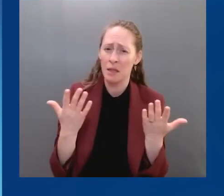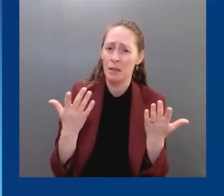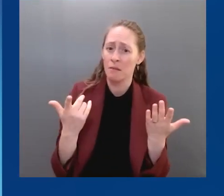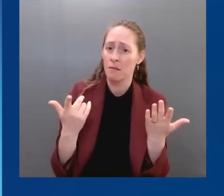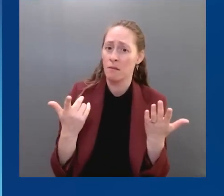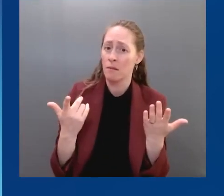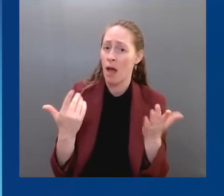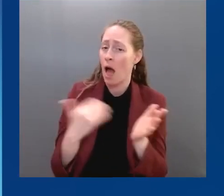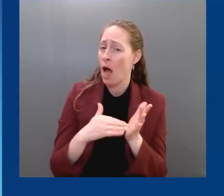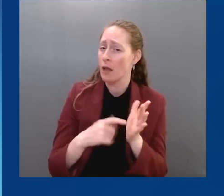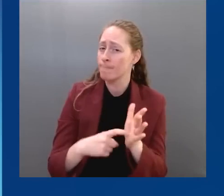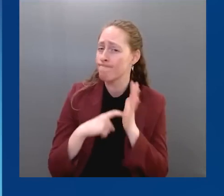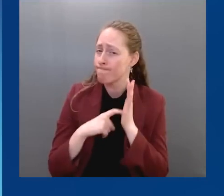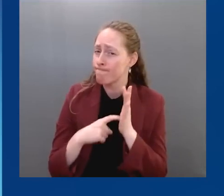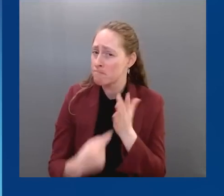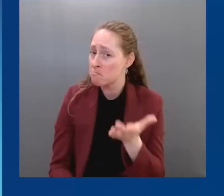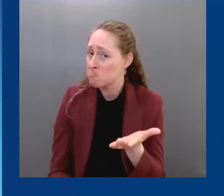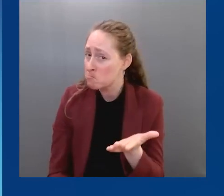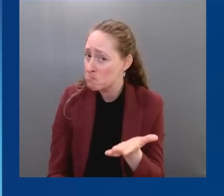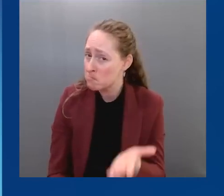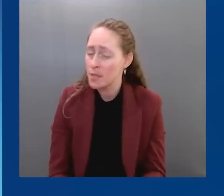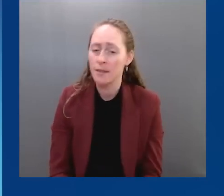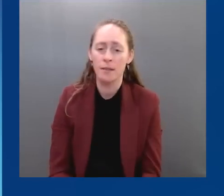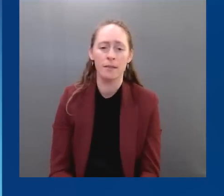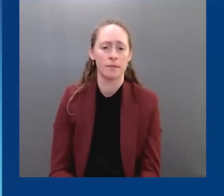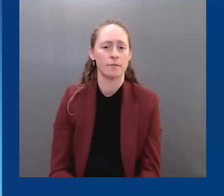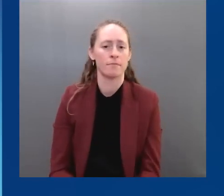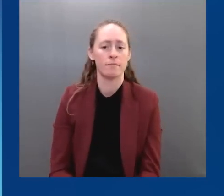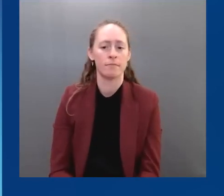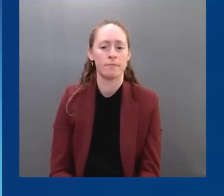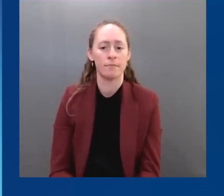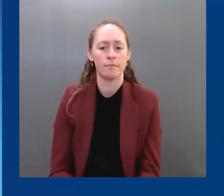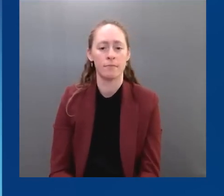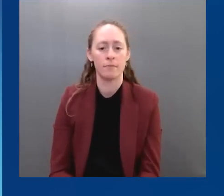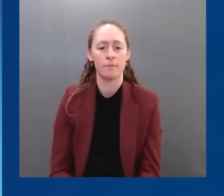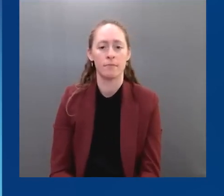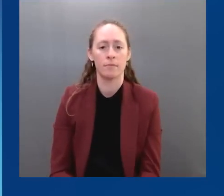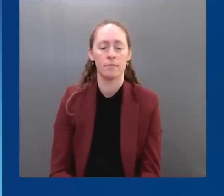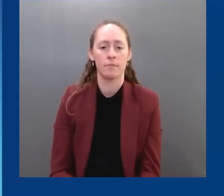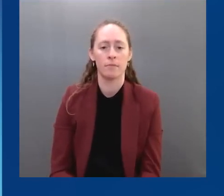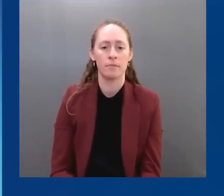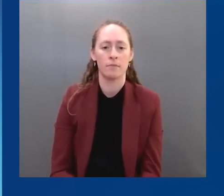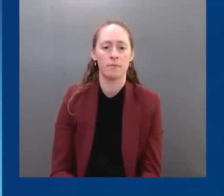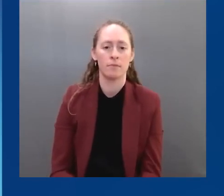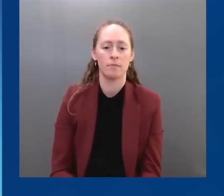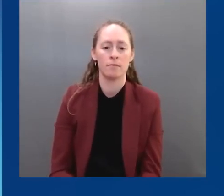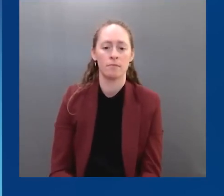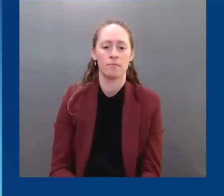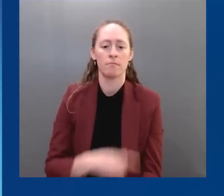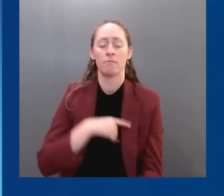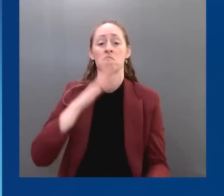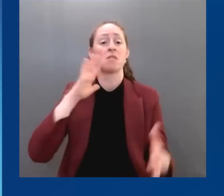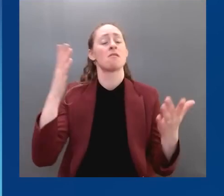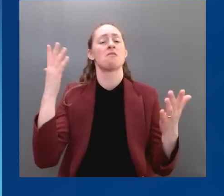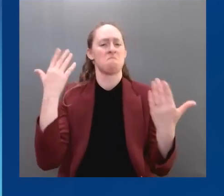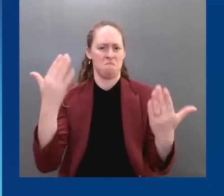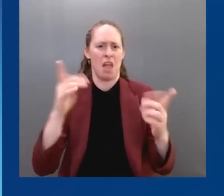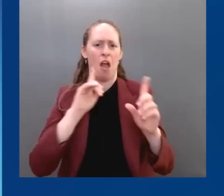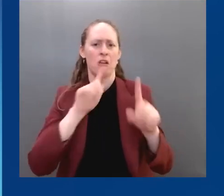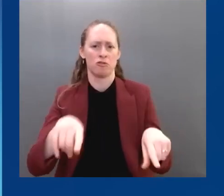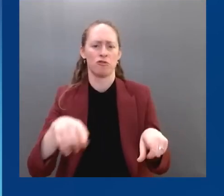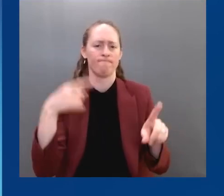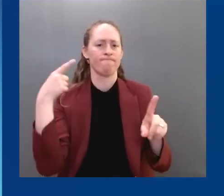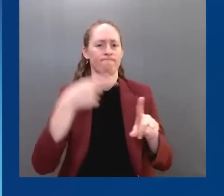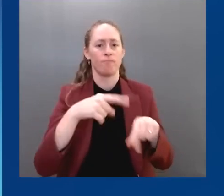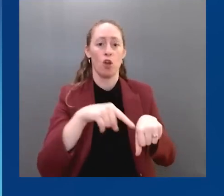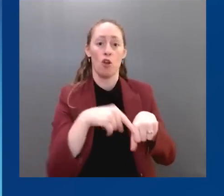mask mandates. So let me start off by talking about long COVID. And maybe, Rochelle, I can